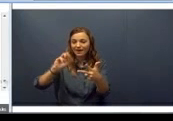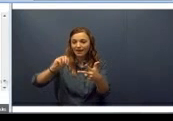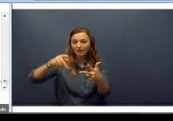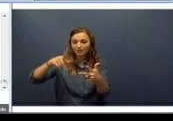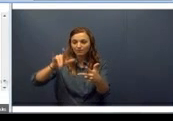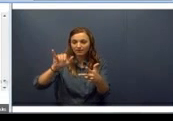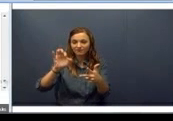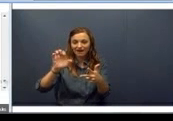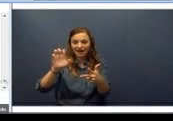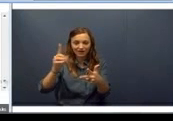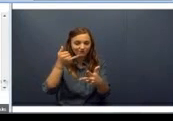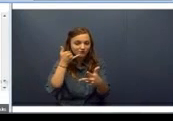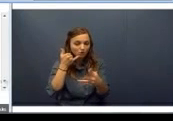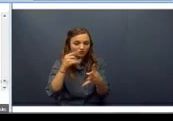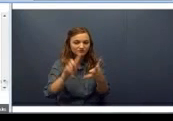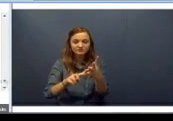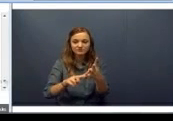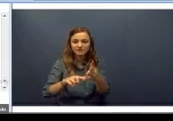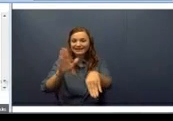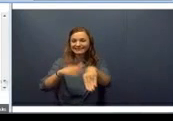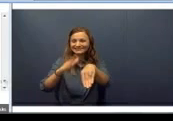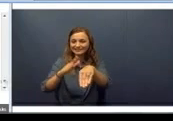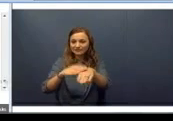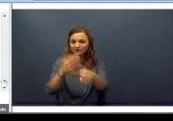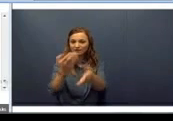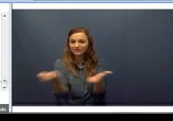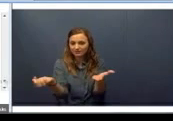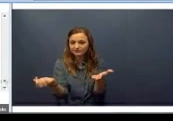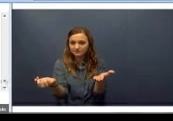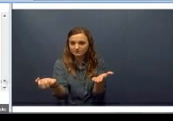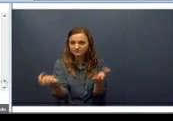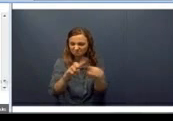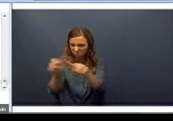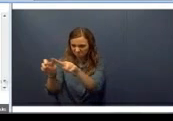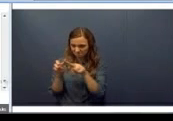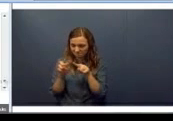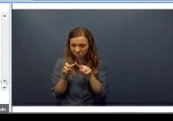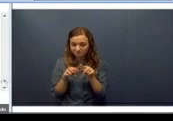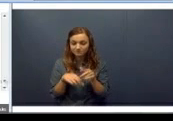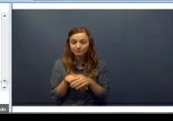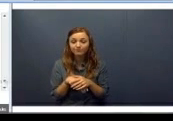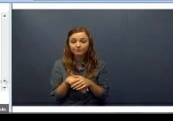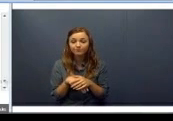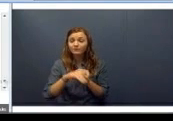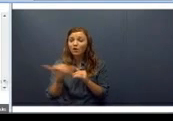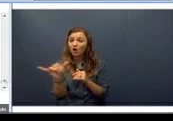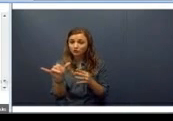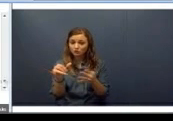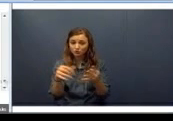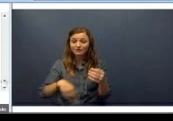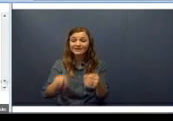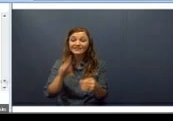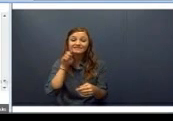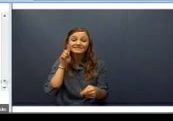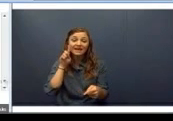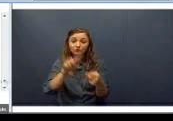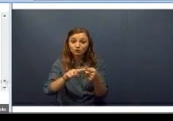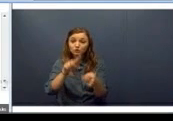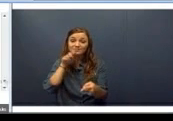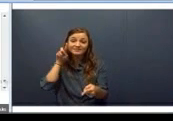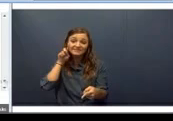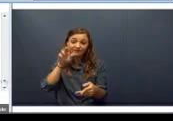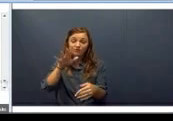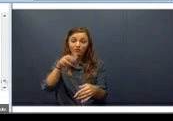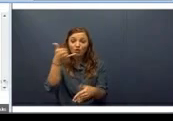be amplified phones and a number of different devices, signaling devices, and so forth. In addition to